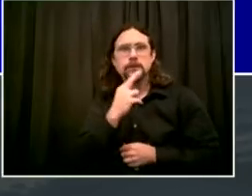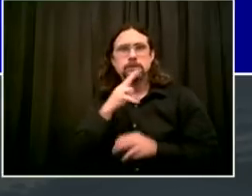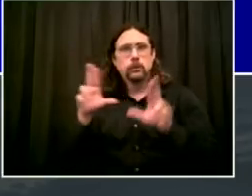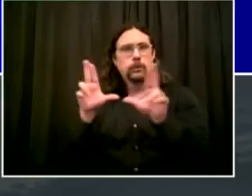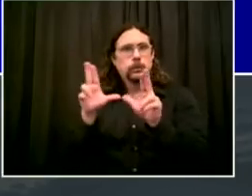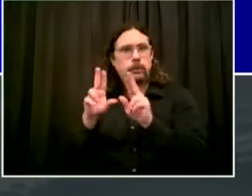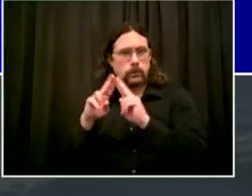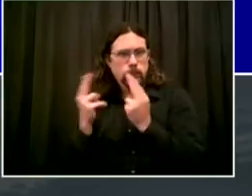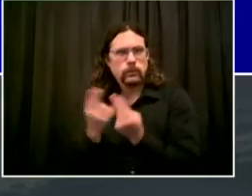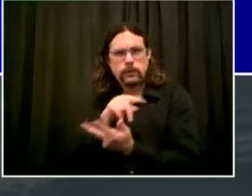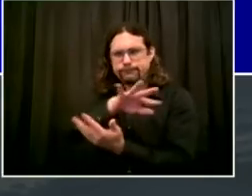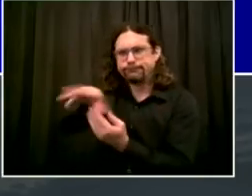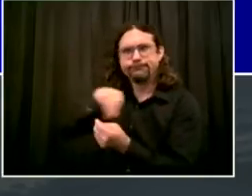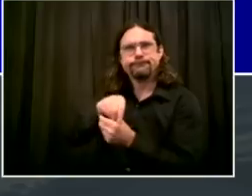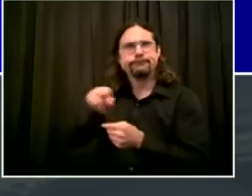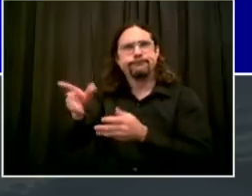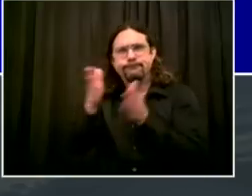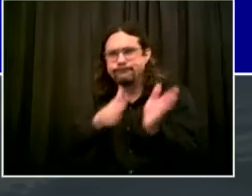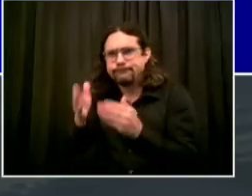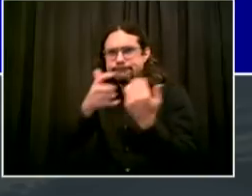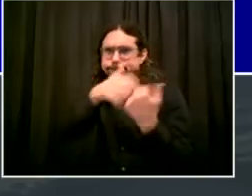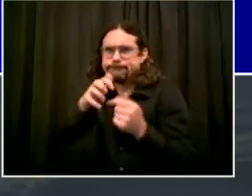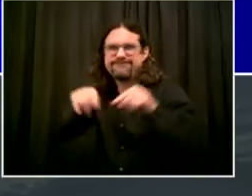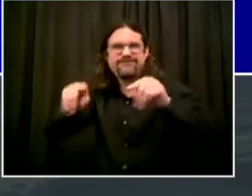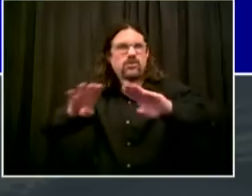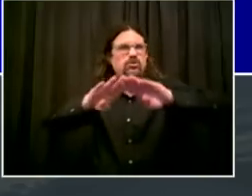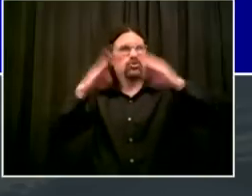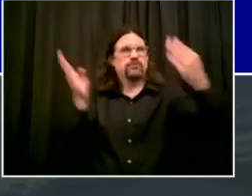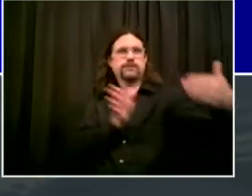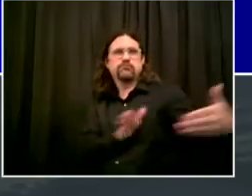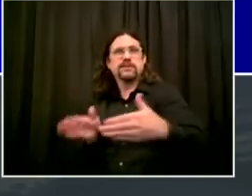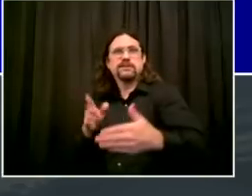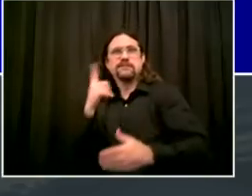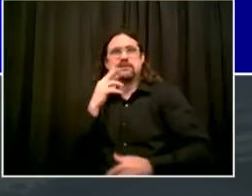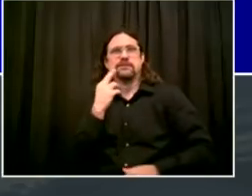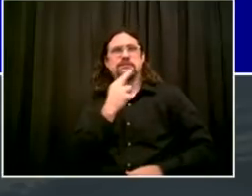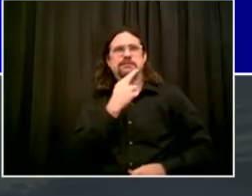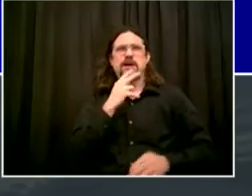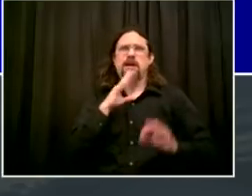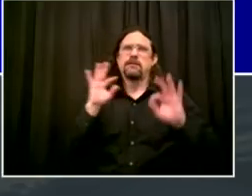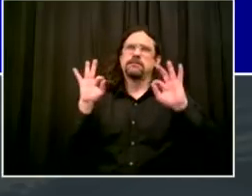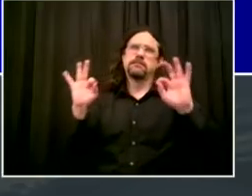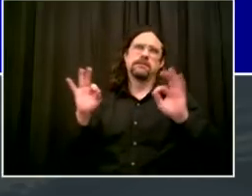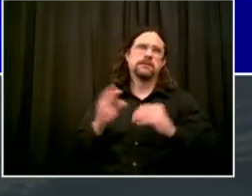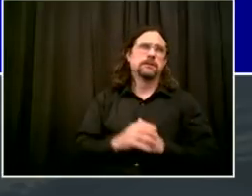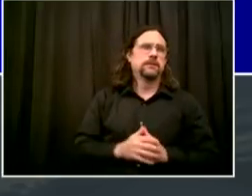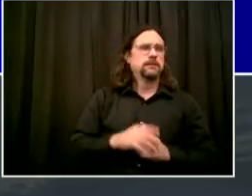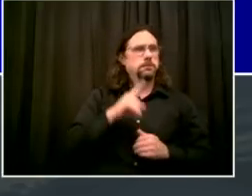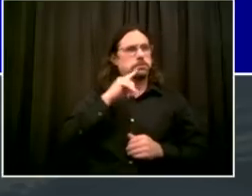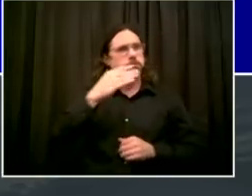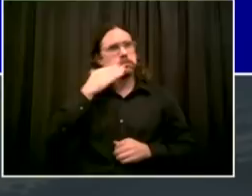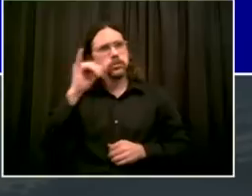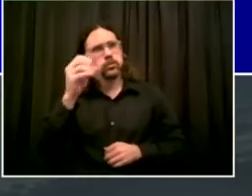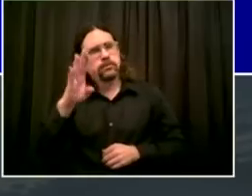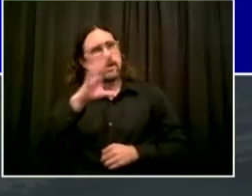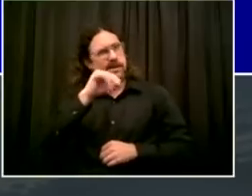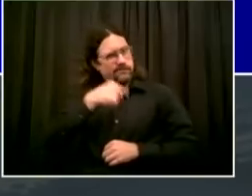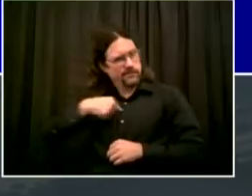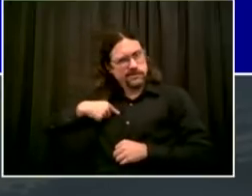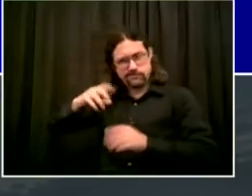congratulations, and let's finish strong this year, but look forward to it next year, hopefully under much, much better conditions.